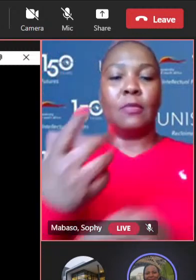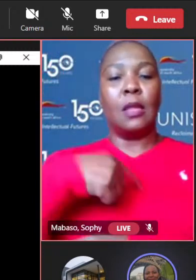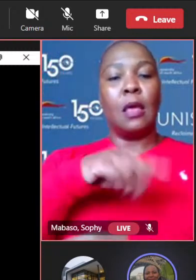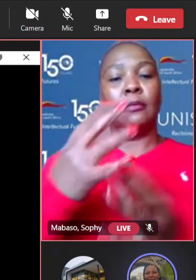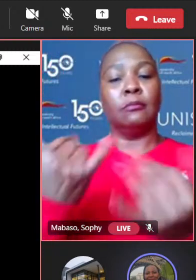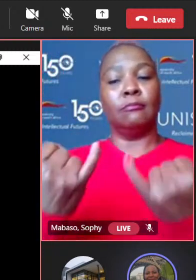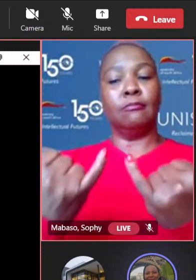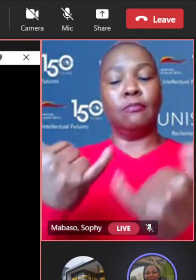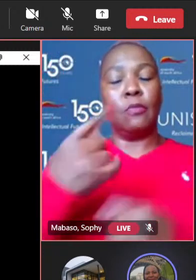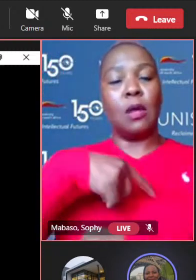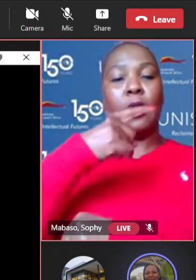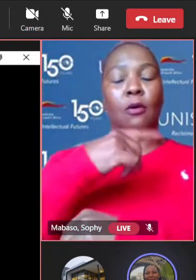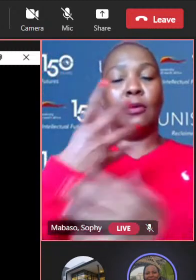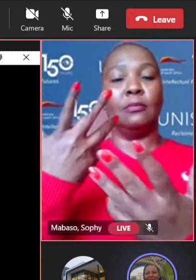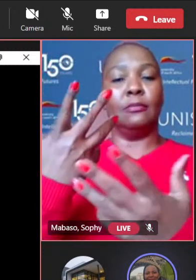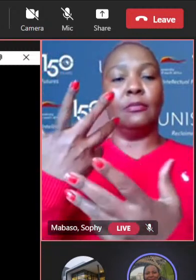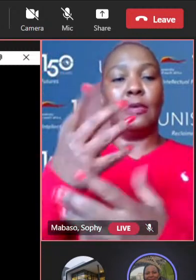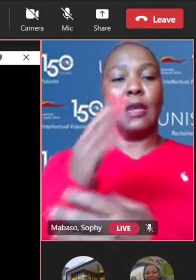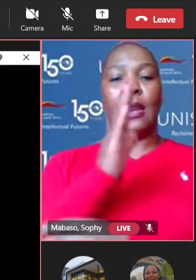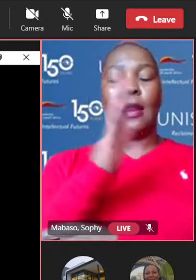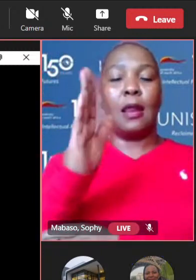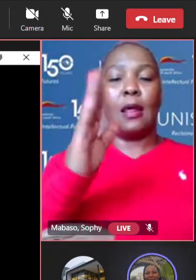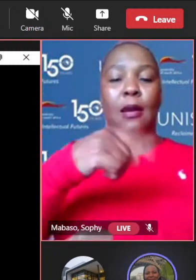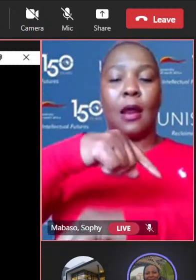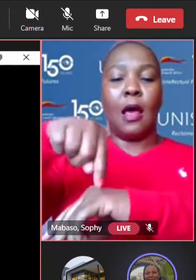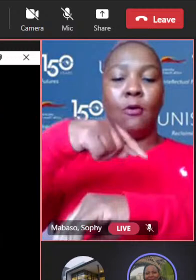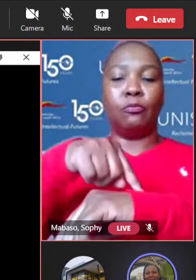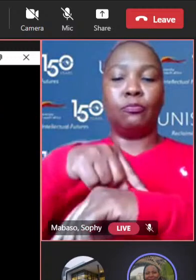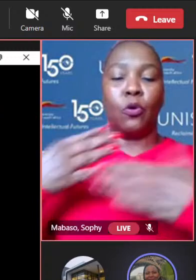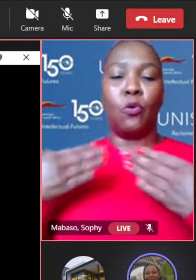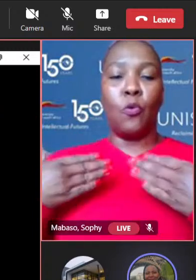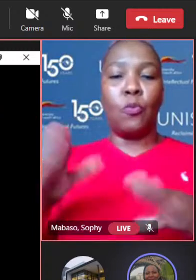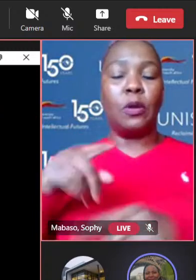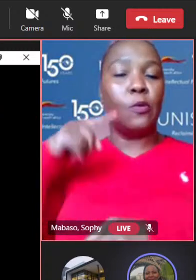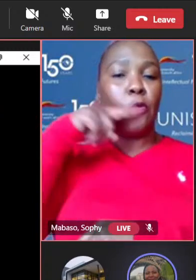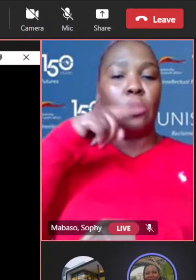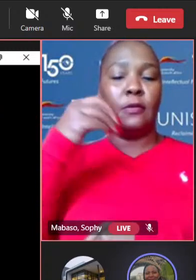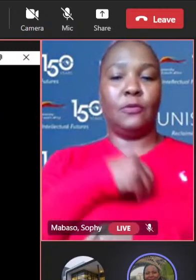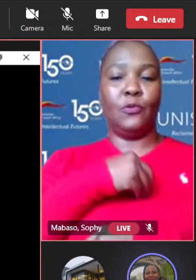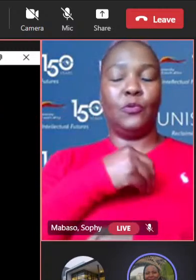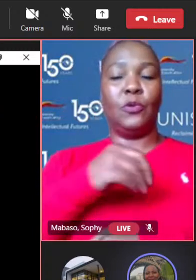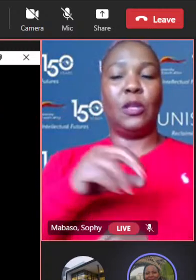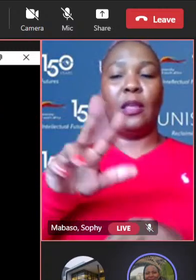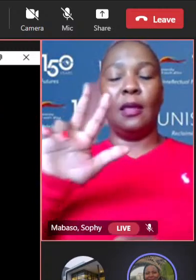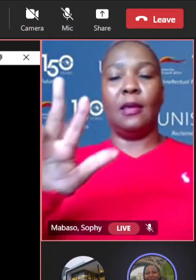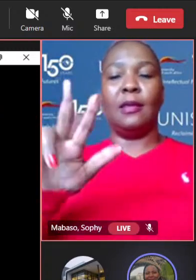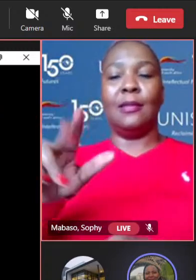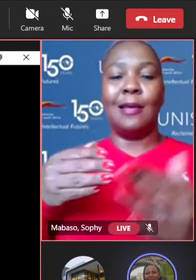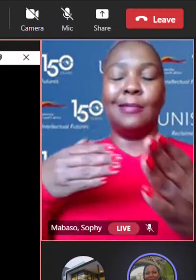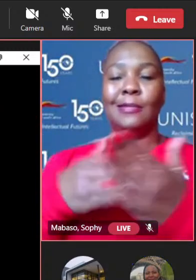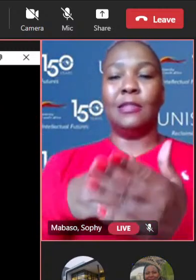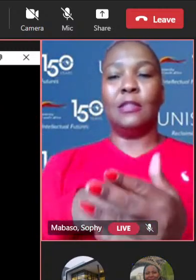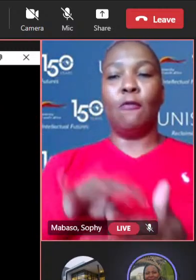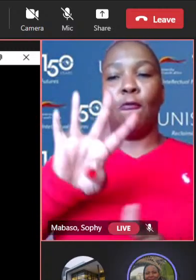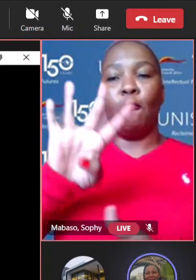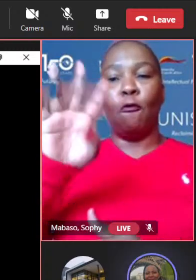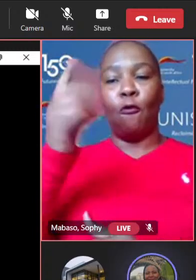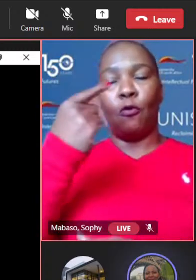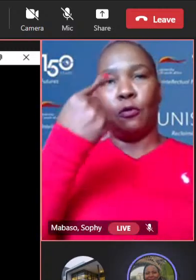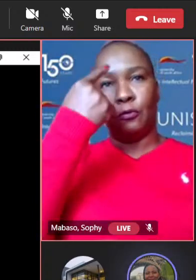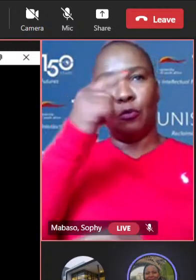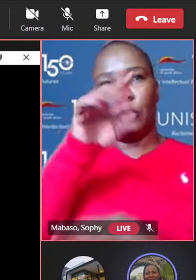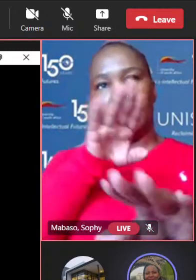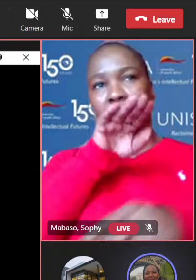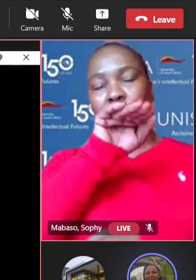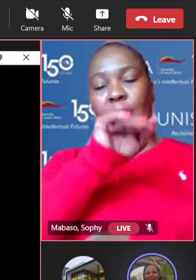library hours? The library opens at 7:45 until 4 o'clock, Monday to Friday. We, at